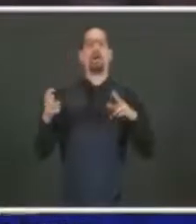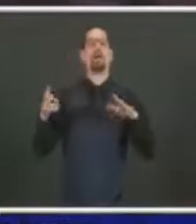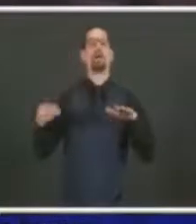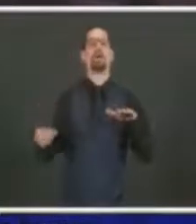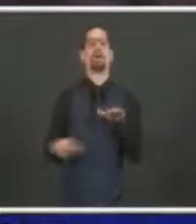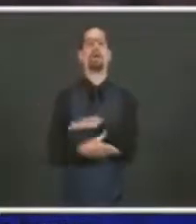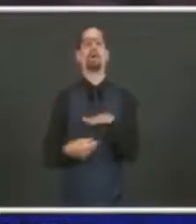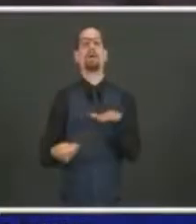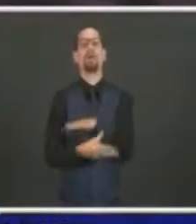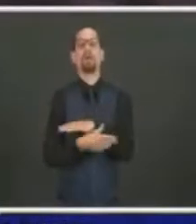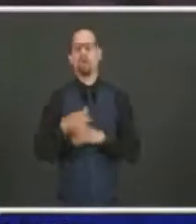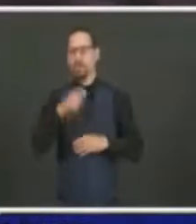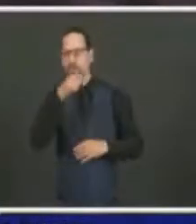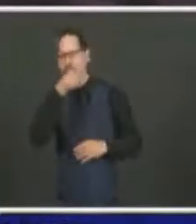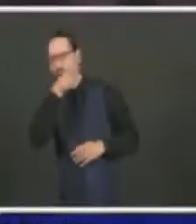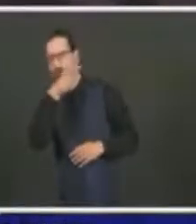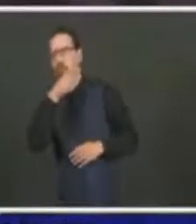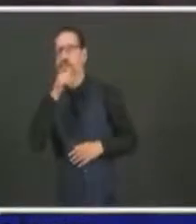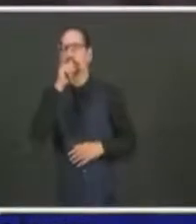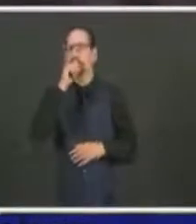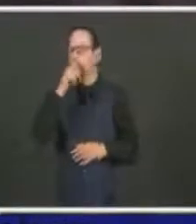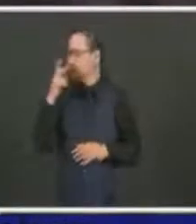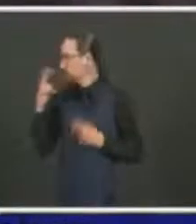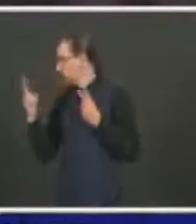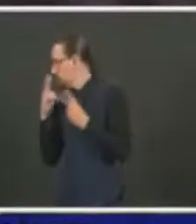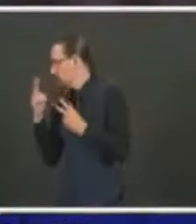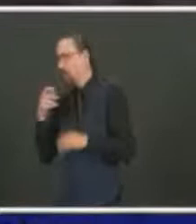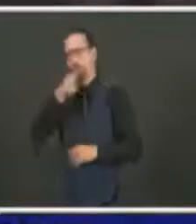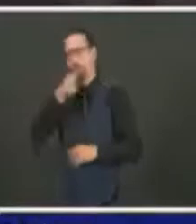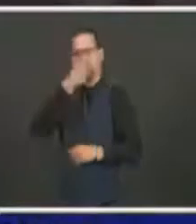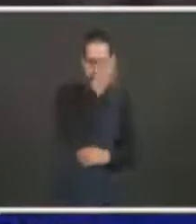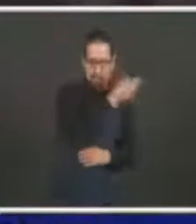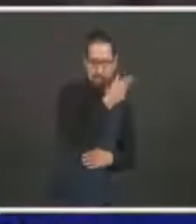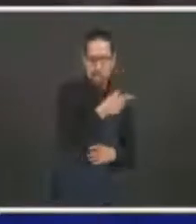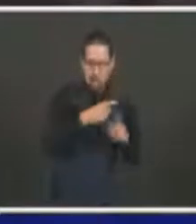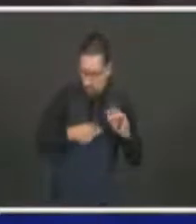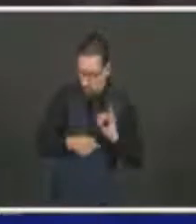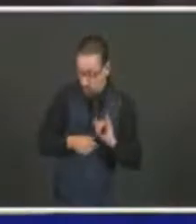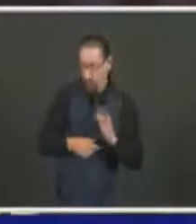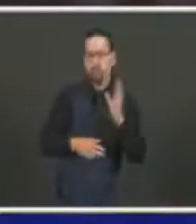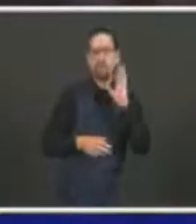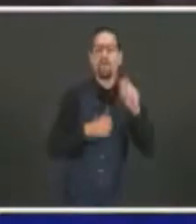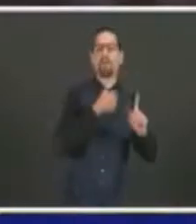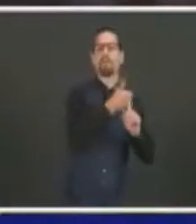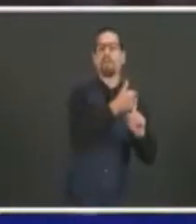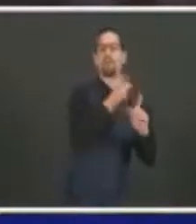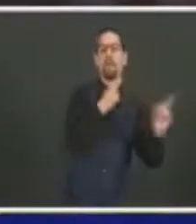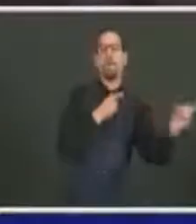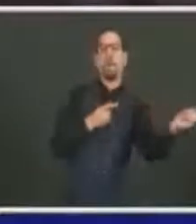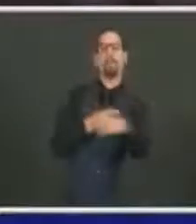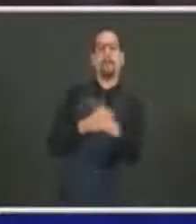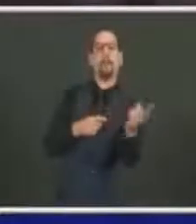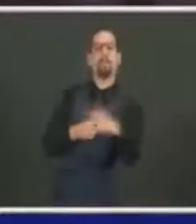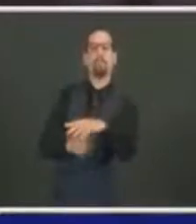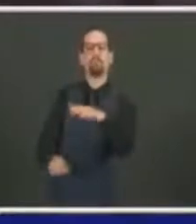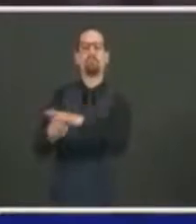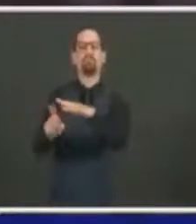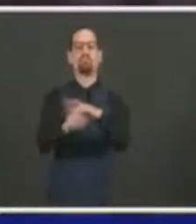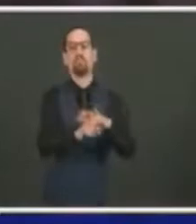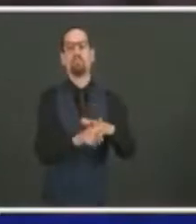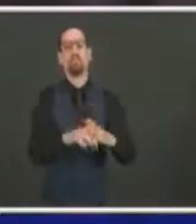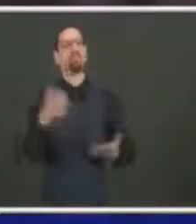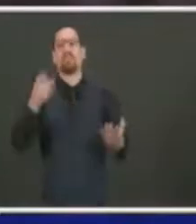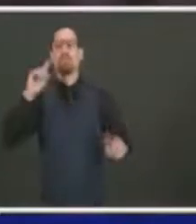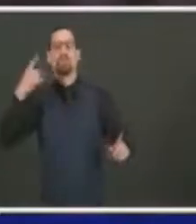on an establishment. And then generally speaking, there will be inspections that follow if it's warranted, or it could be a phone call. It depends